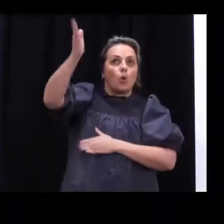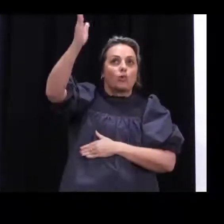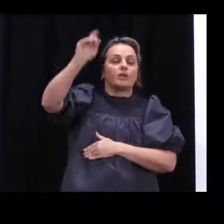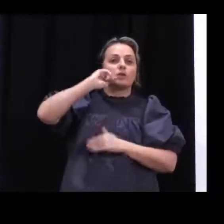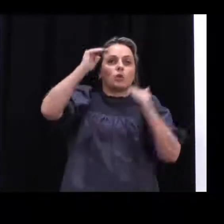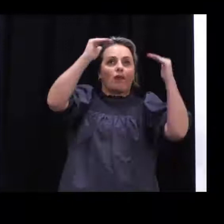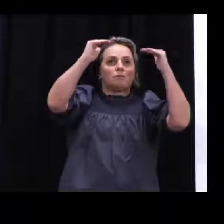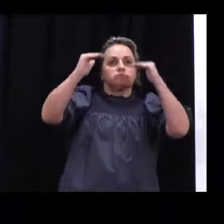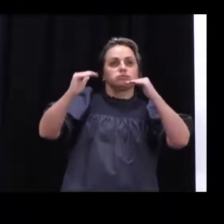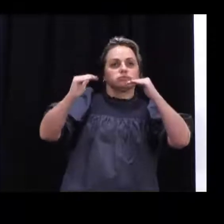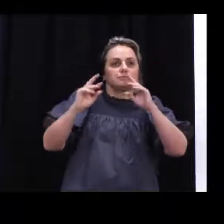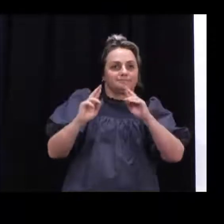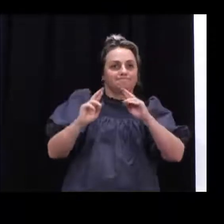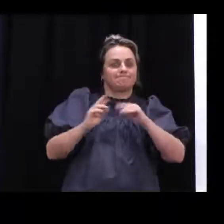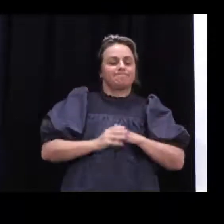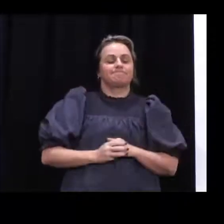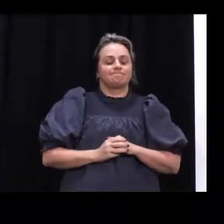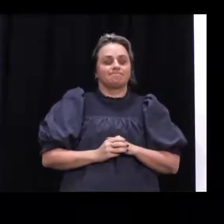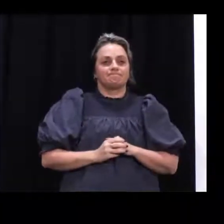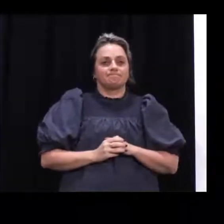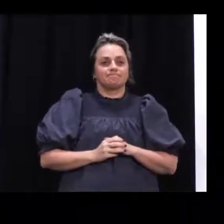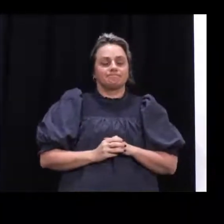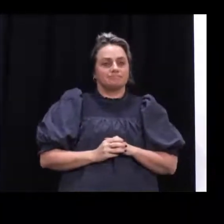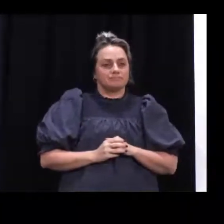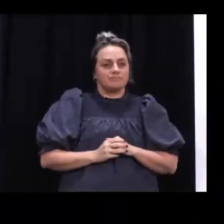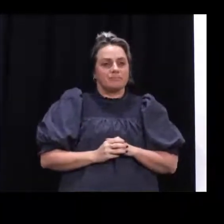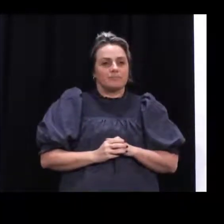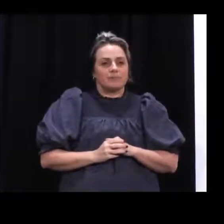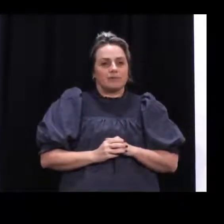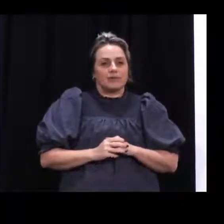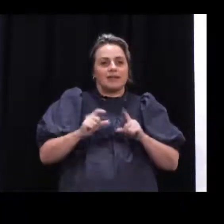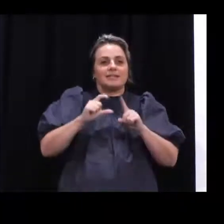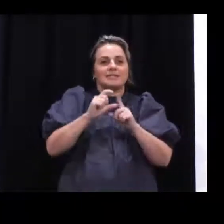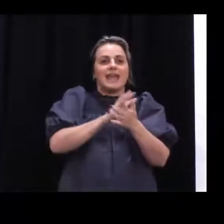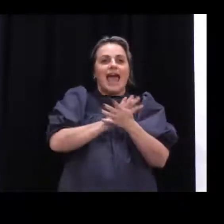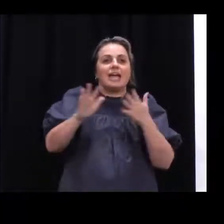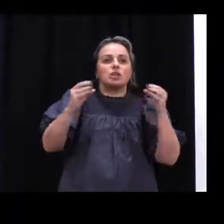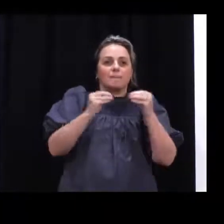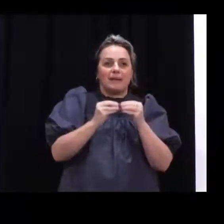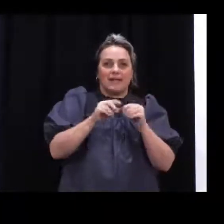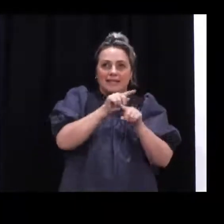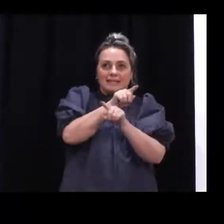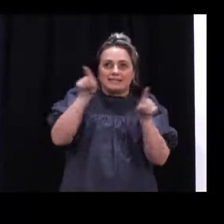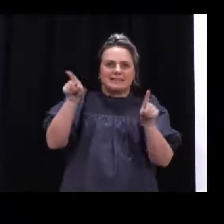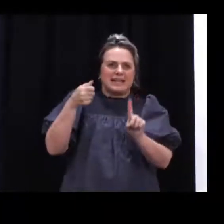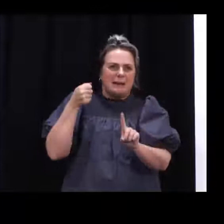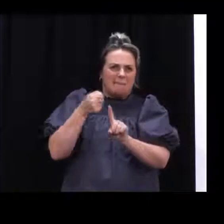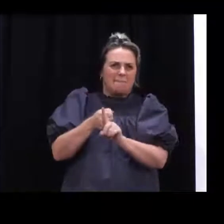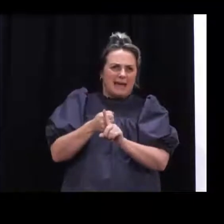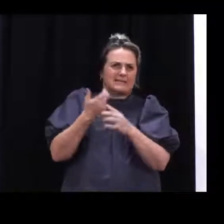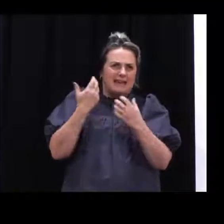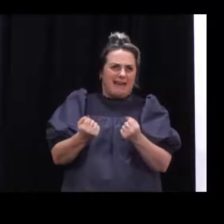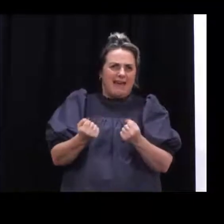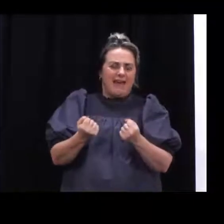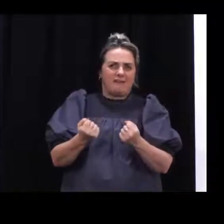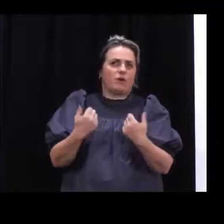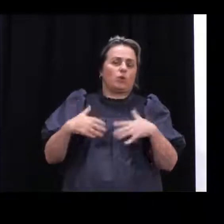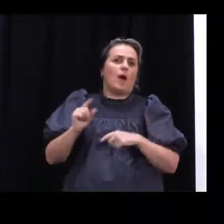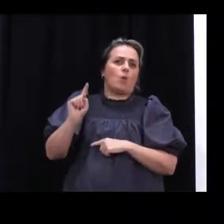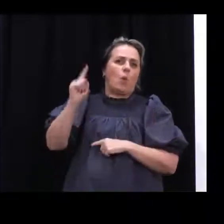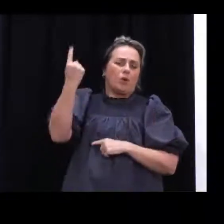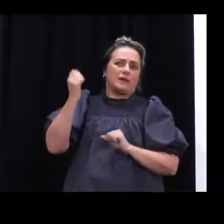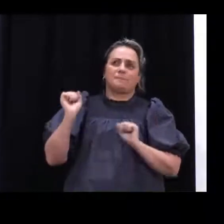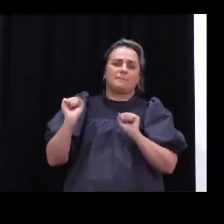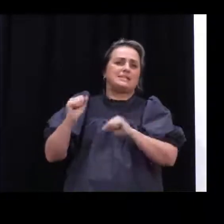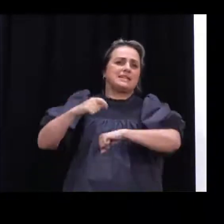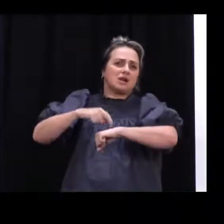District health boards around the country nationwide have been impacted by Alert Level 4, and this has created particular pressures on the 3 Auckland Metro